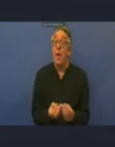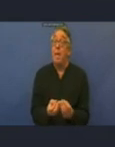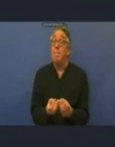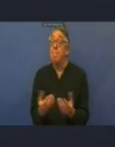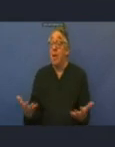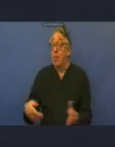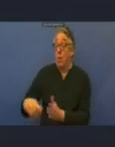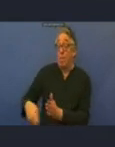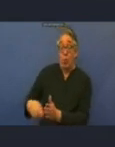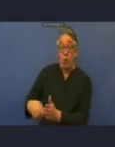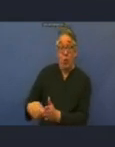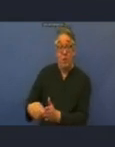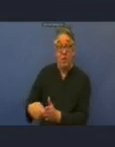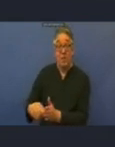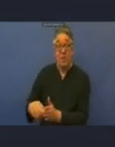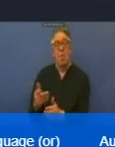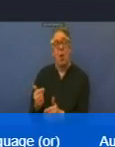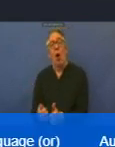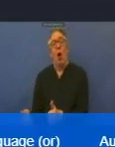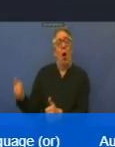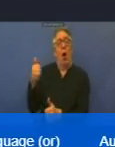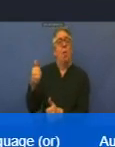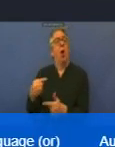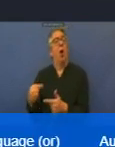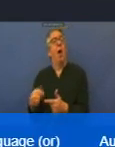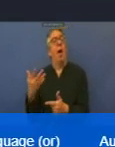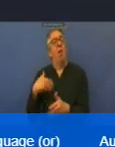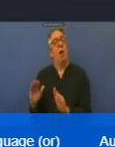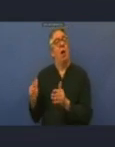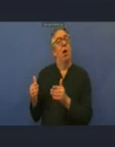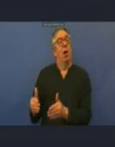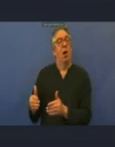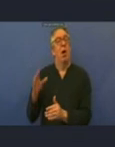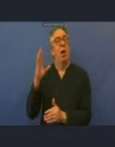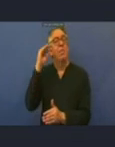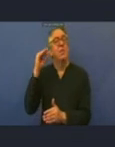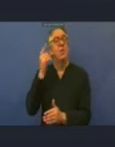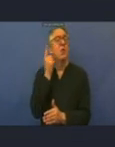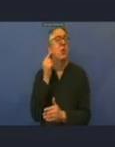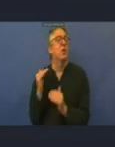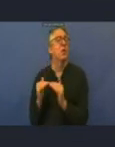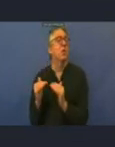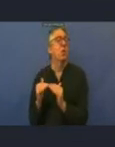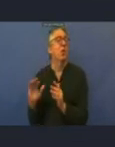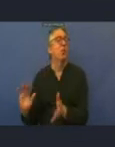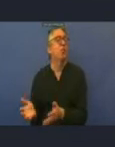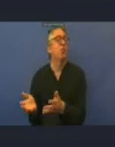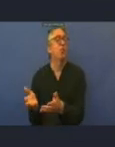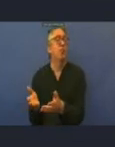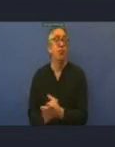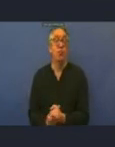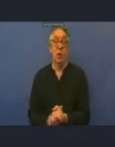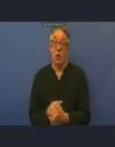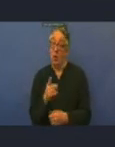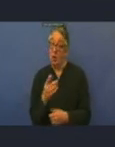taken into account and is an added value to the project. Could you think about a cluster meeting to check on